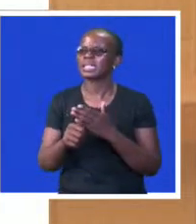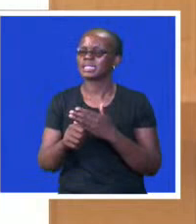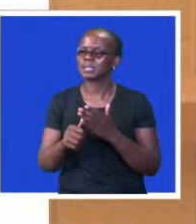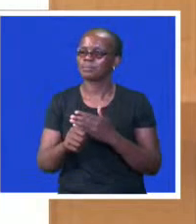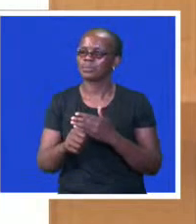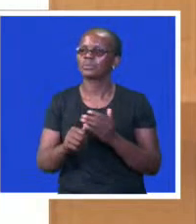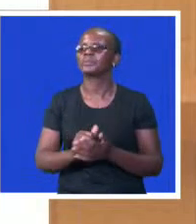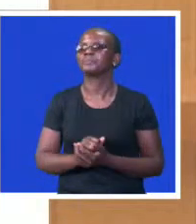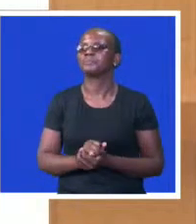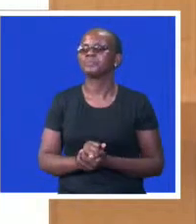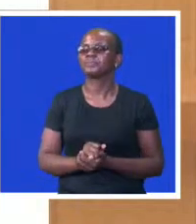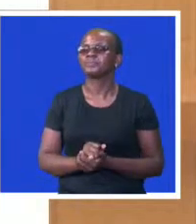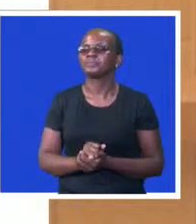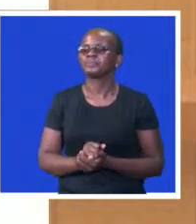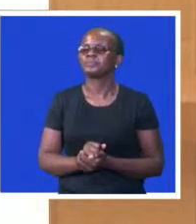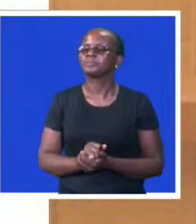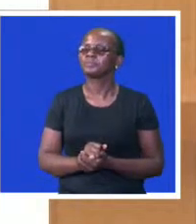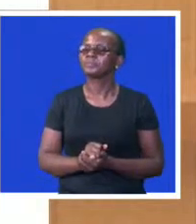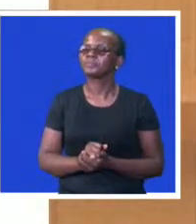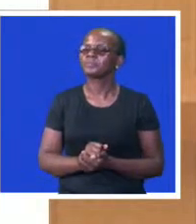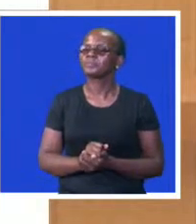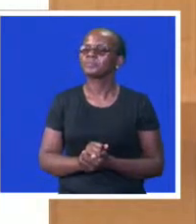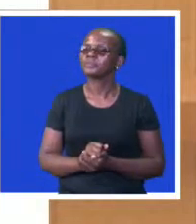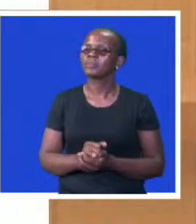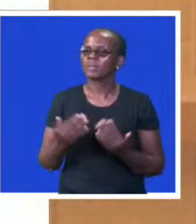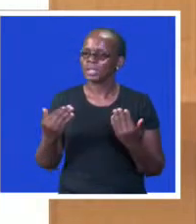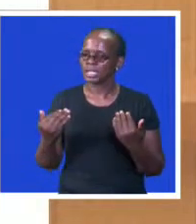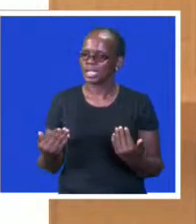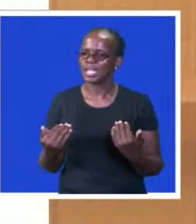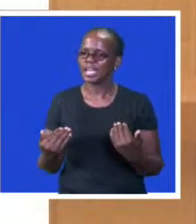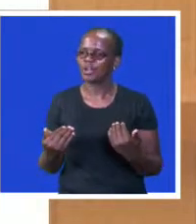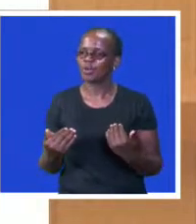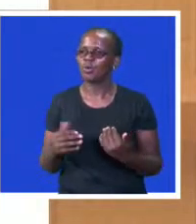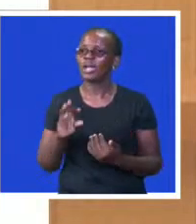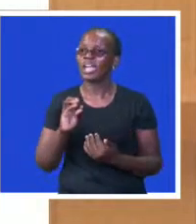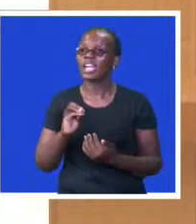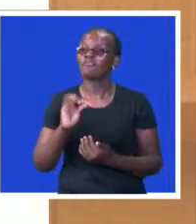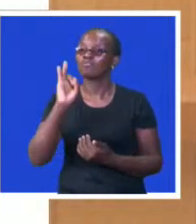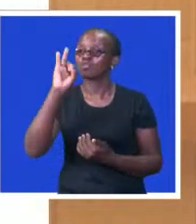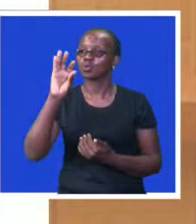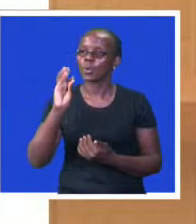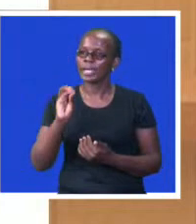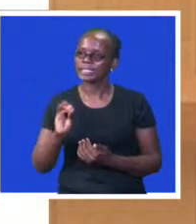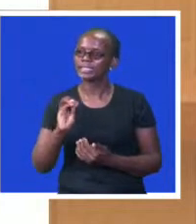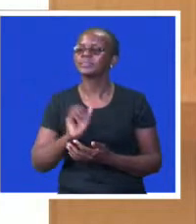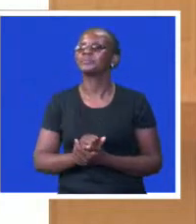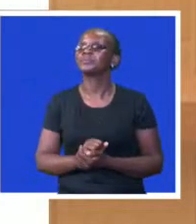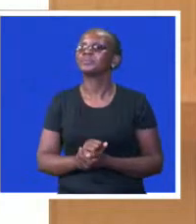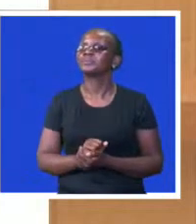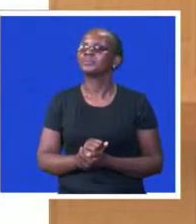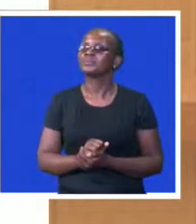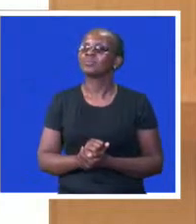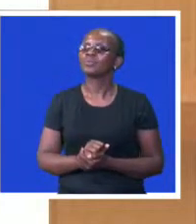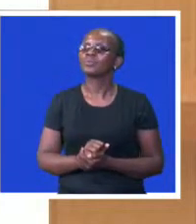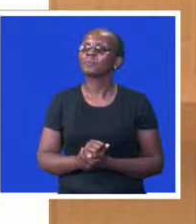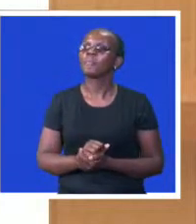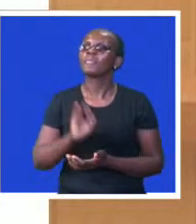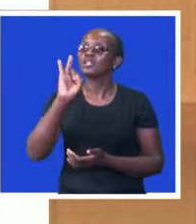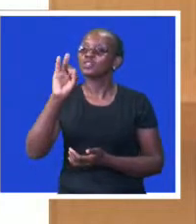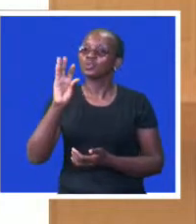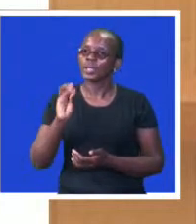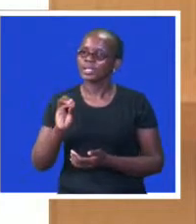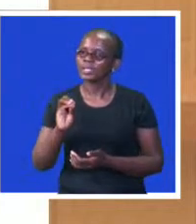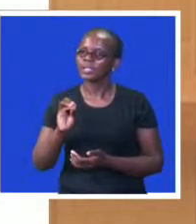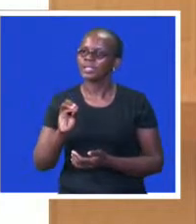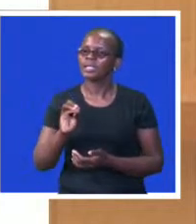our calculation, my dear Lena. Now we have 20. 20 is the cost price